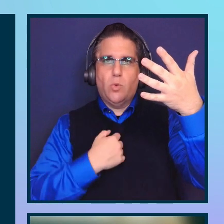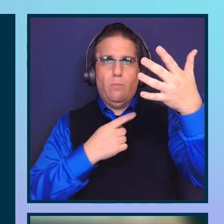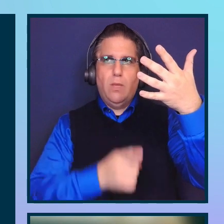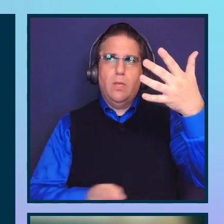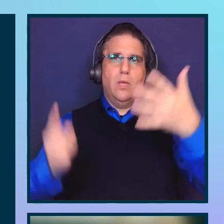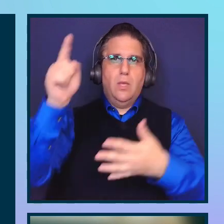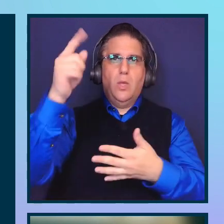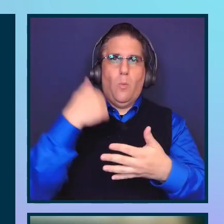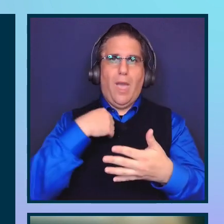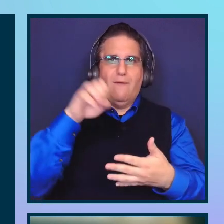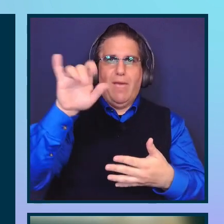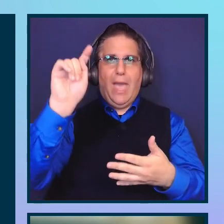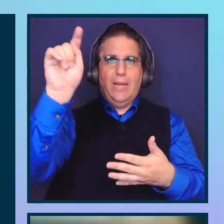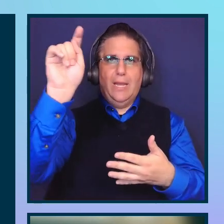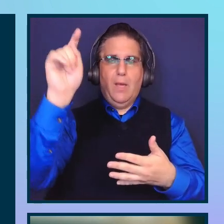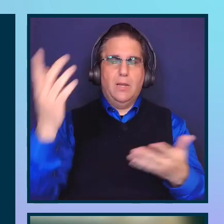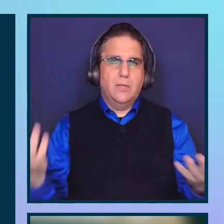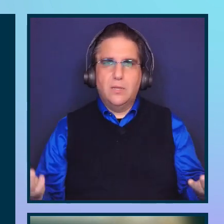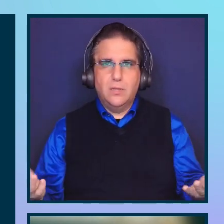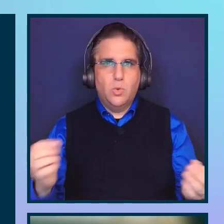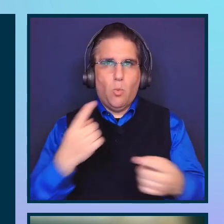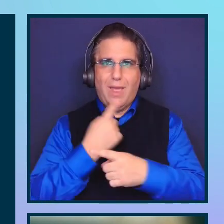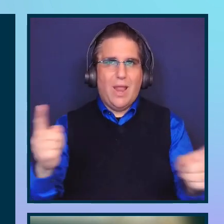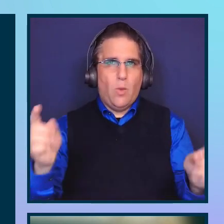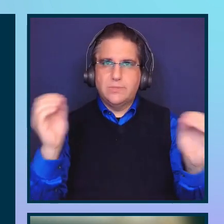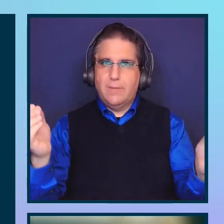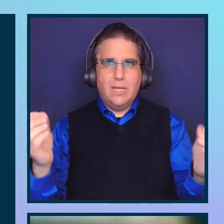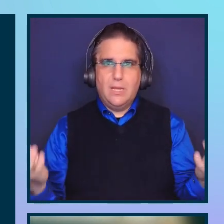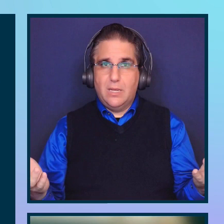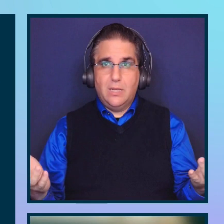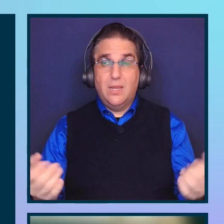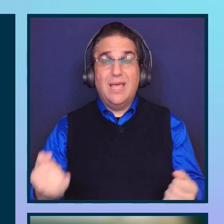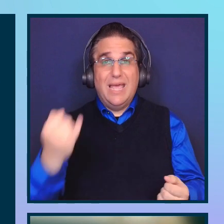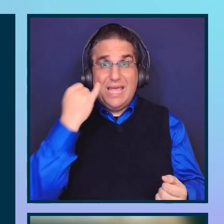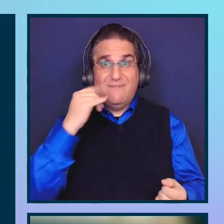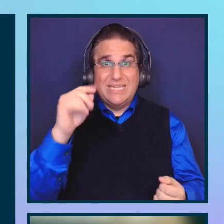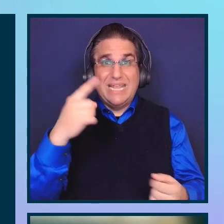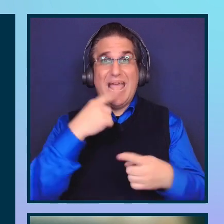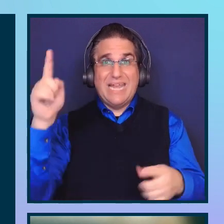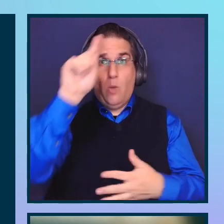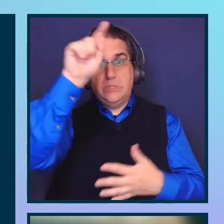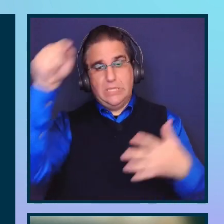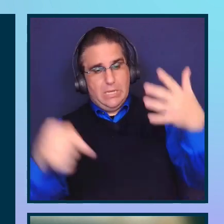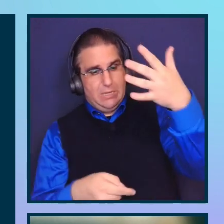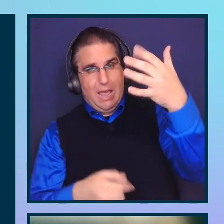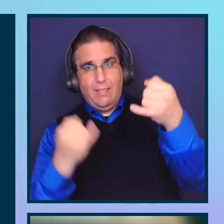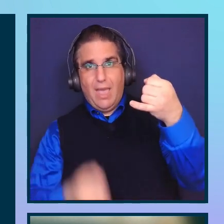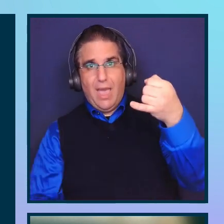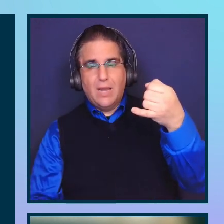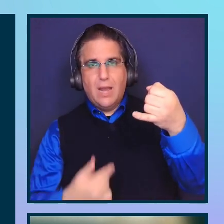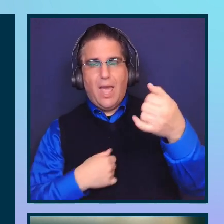know that there's the edit button there at the top. There's no announcement for it. And even if it was announced at the end, that is a lot